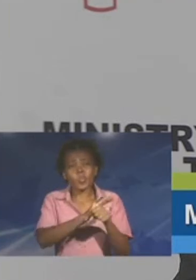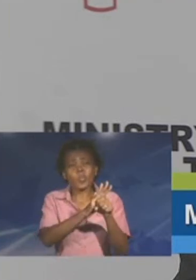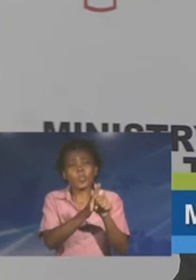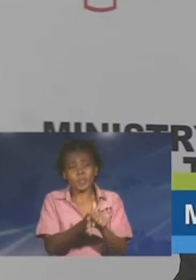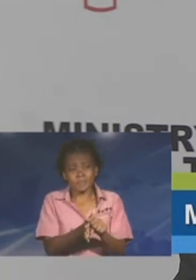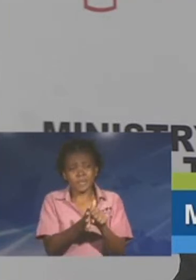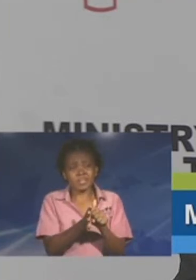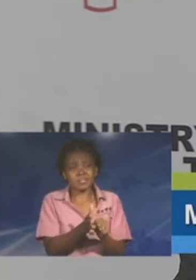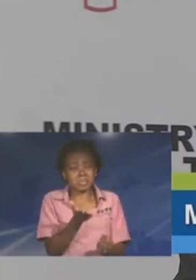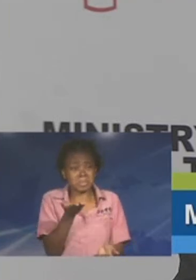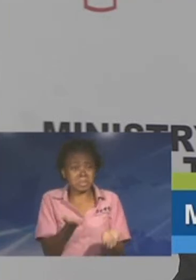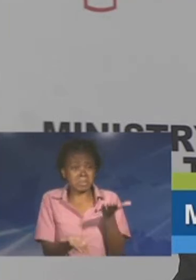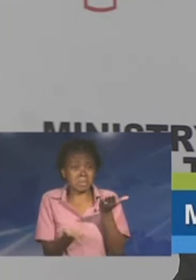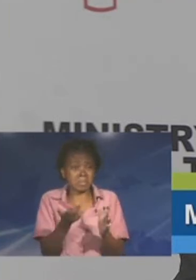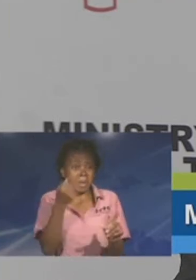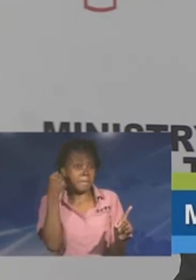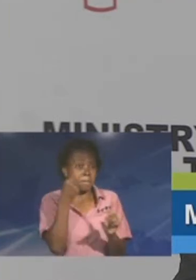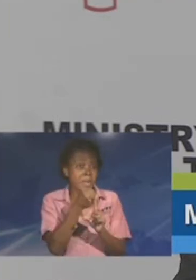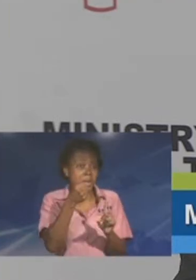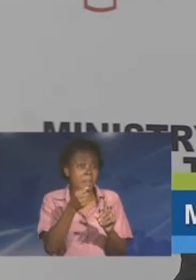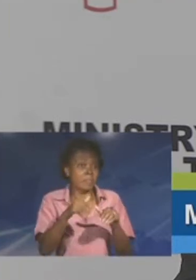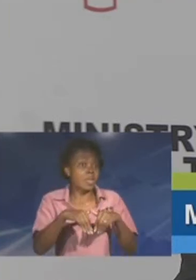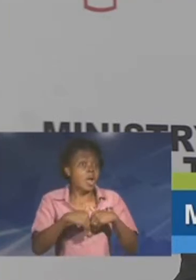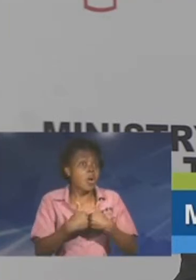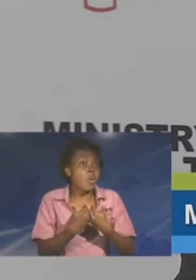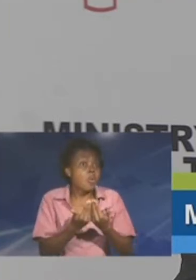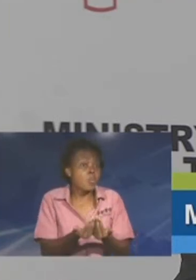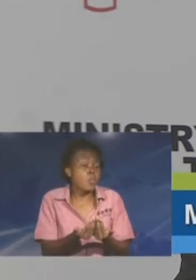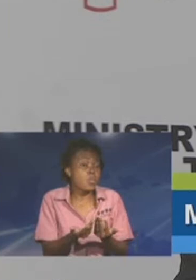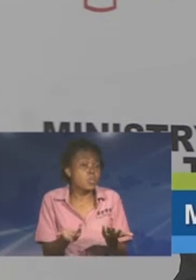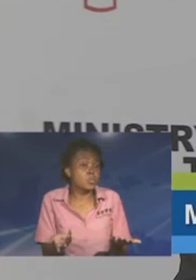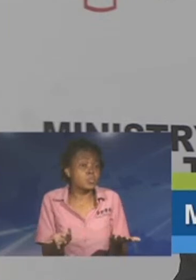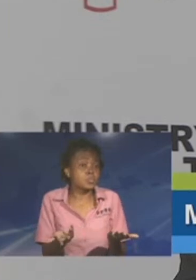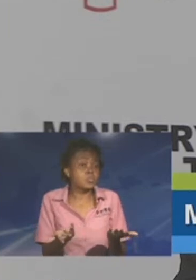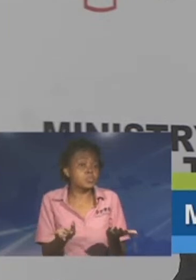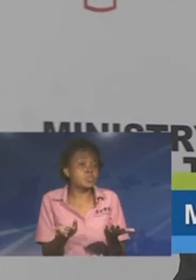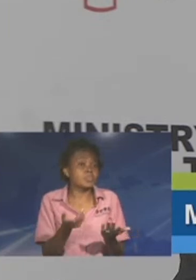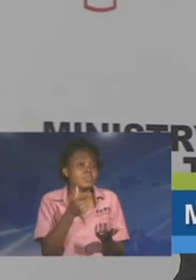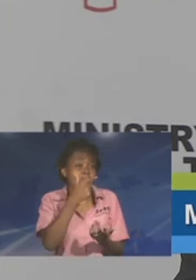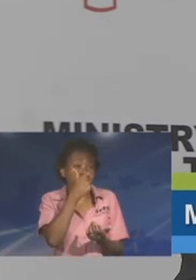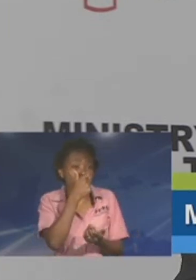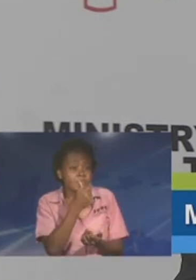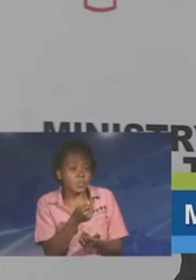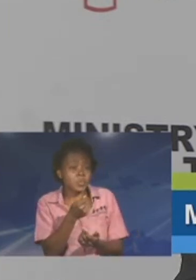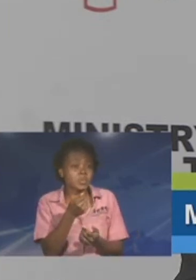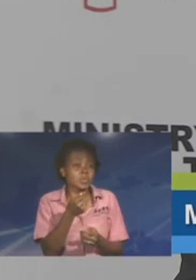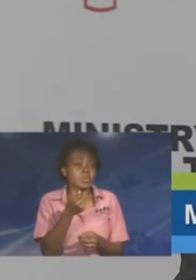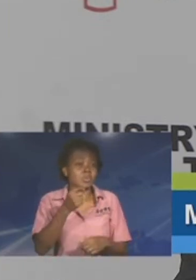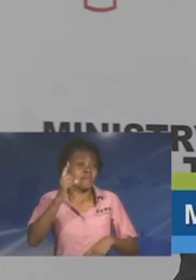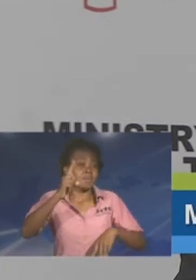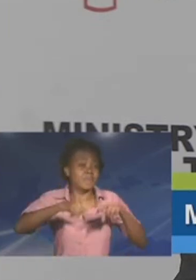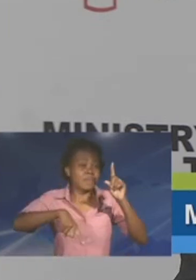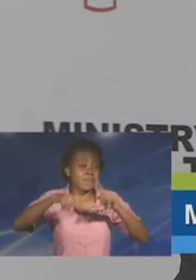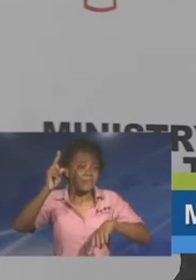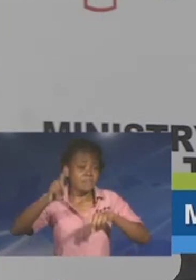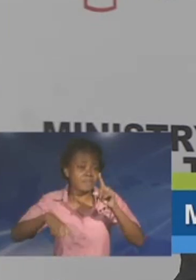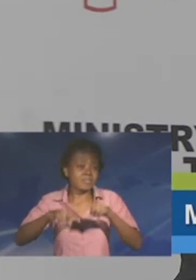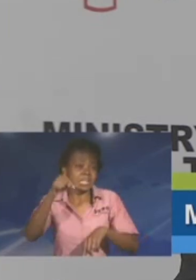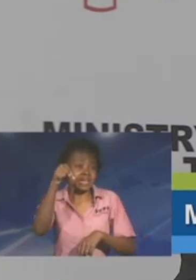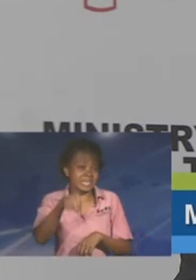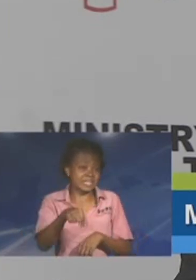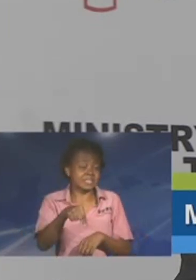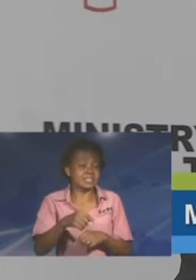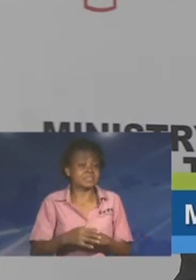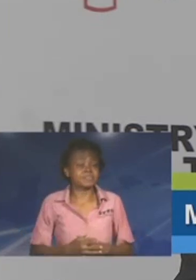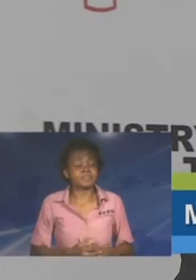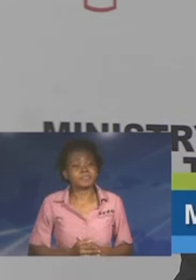season or the disease will fluctuate from an epidemiological perspective. Over the last 2.5 years, there would have